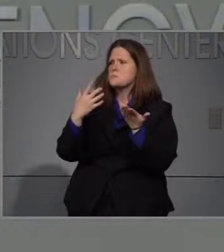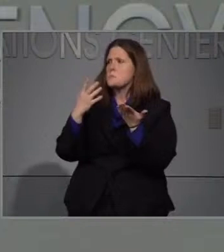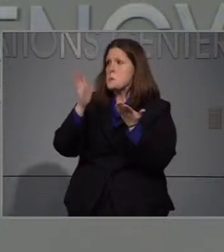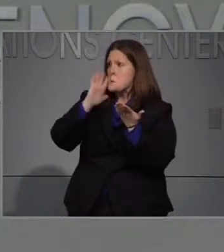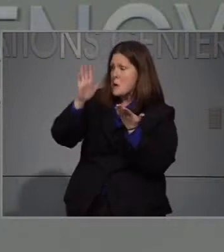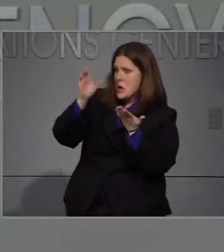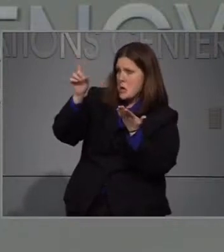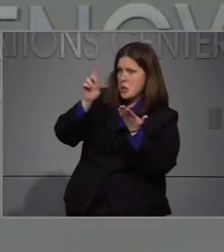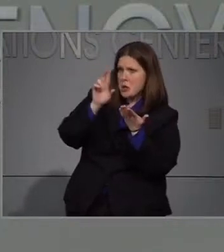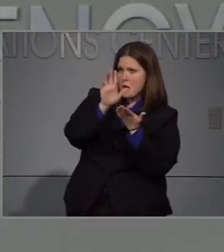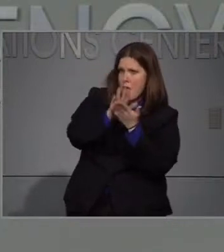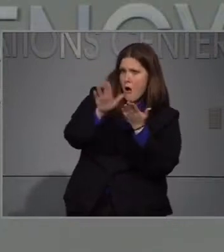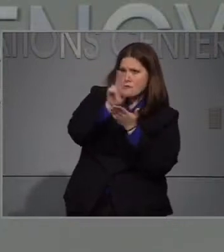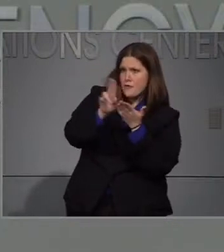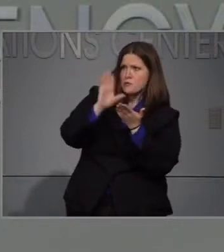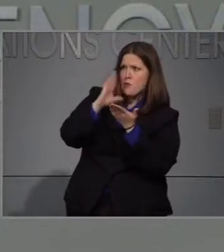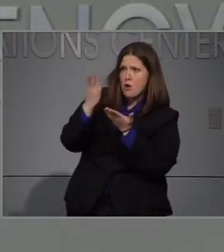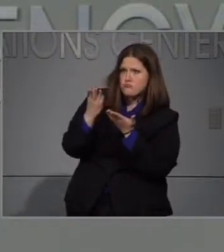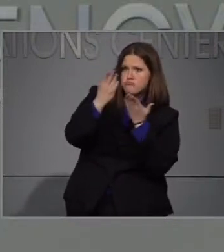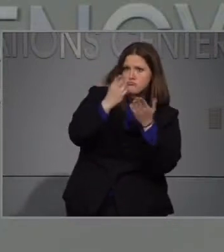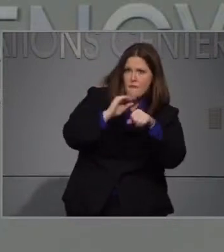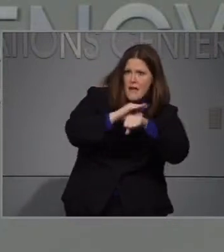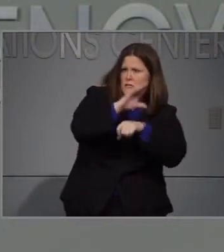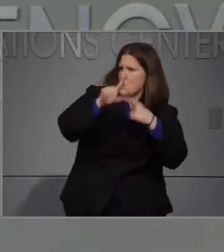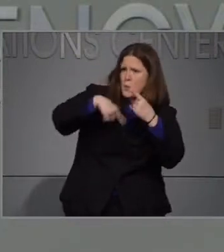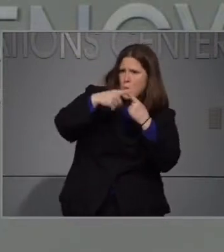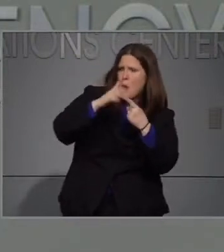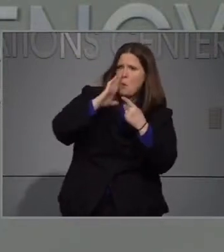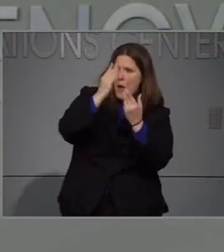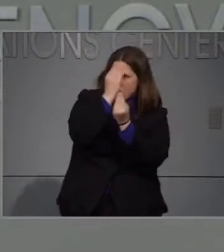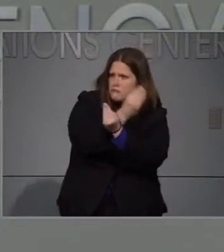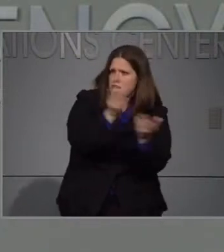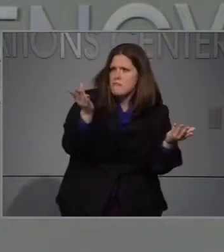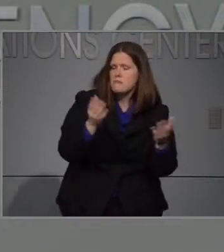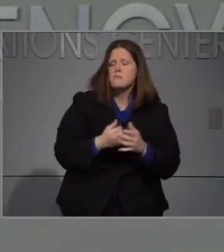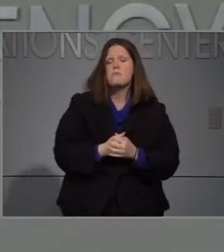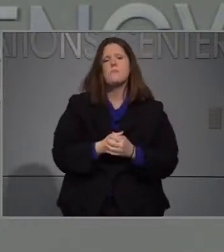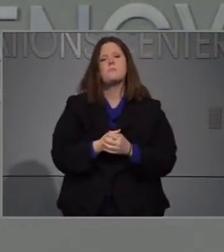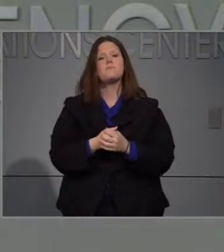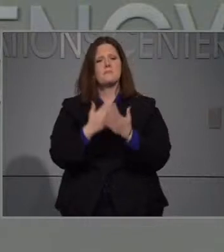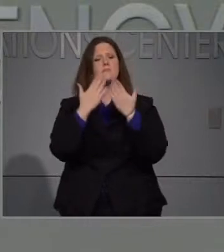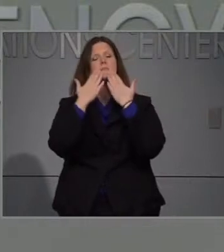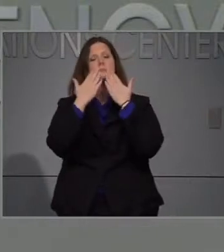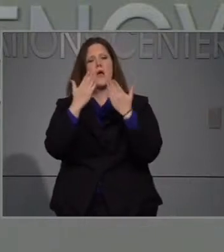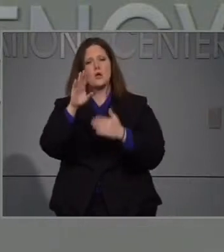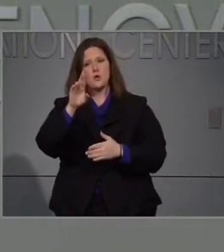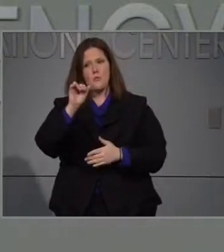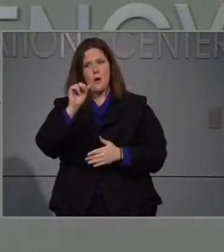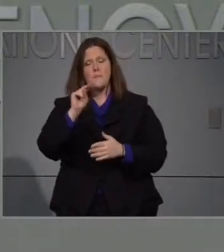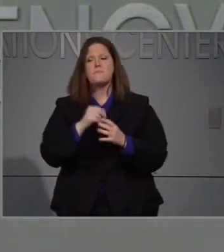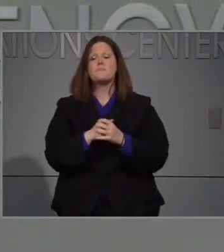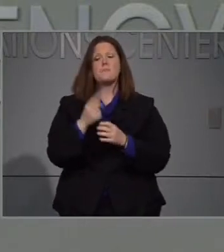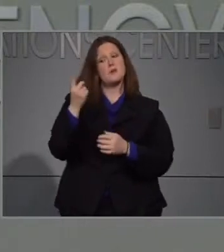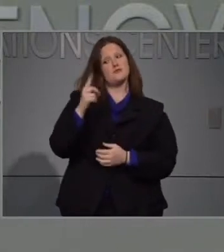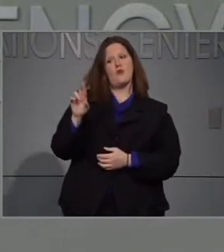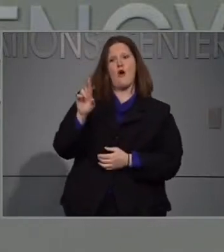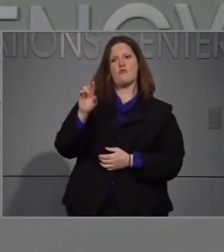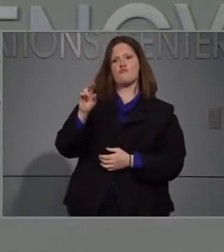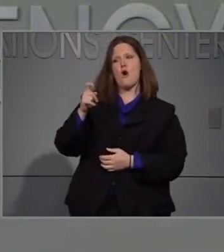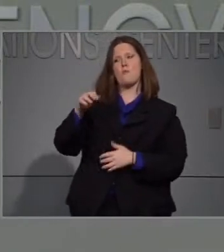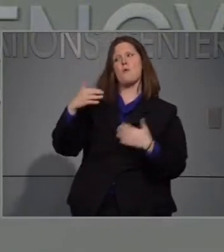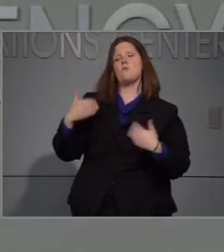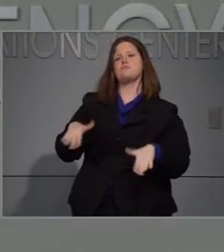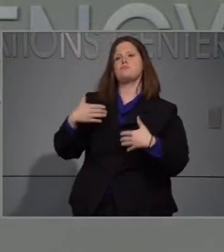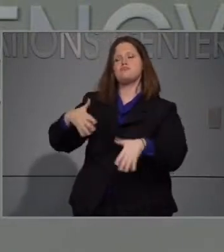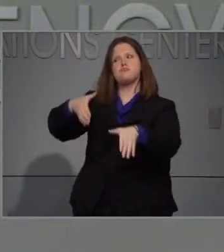department for college reopening plans. Brian, thanks for that. Dr. Roper is an incredible resource to our state.